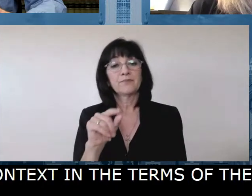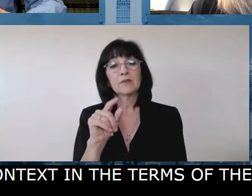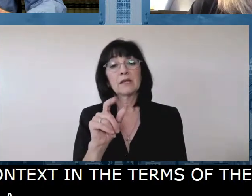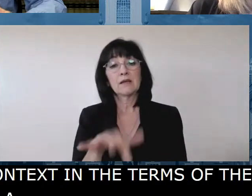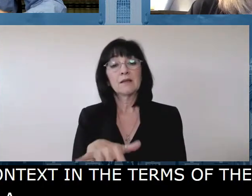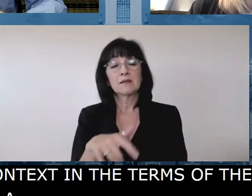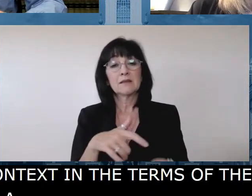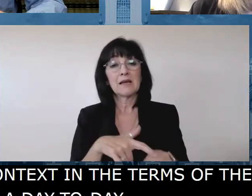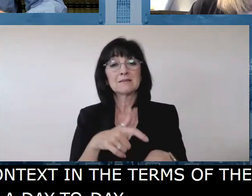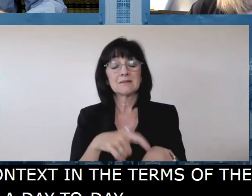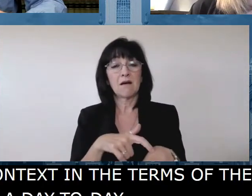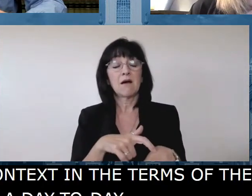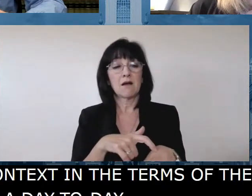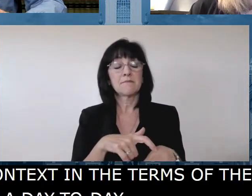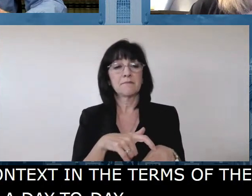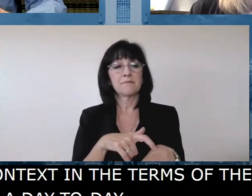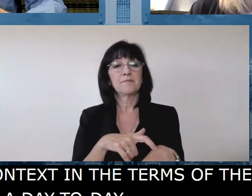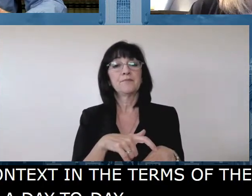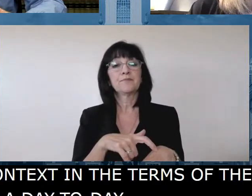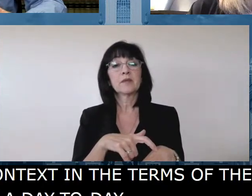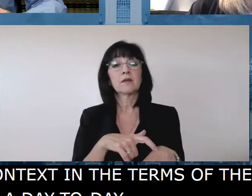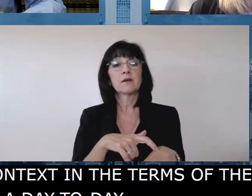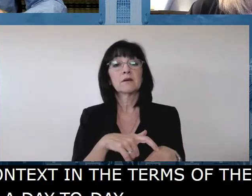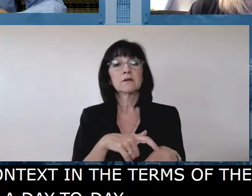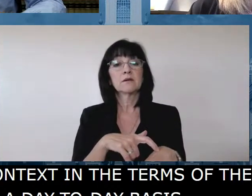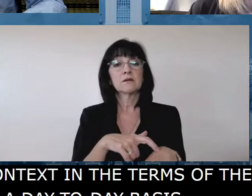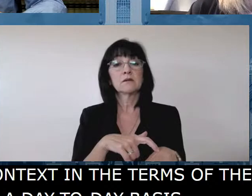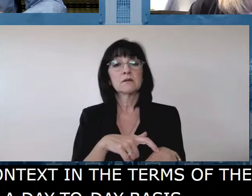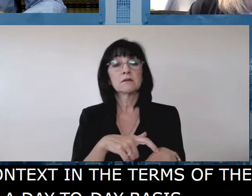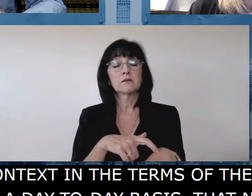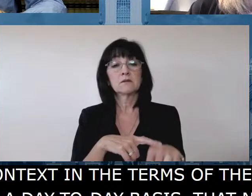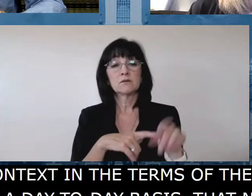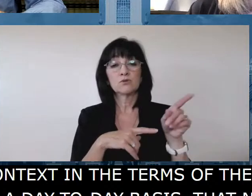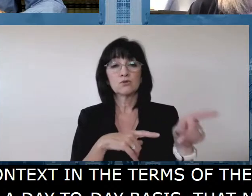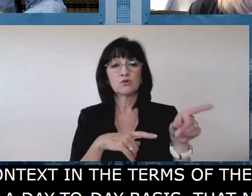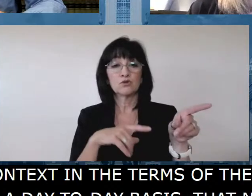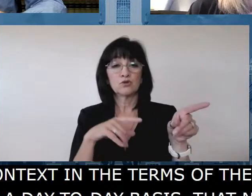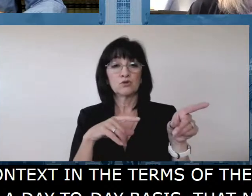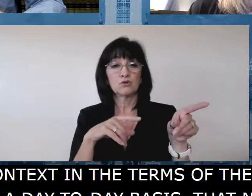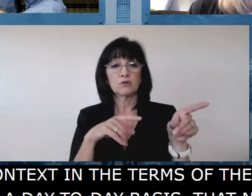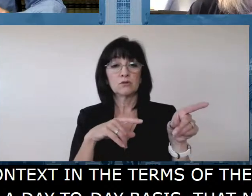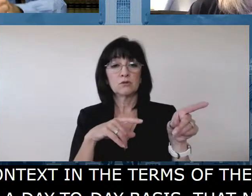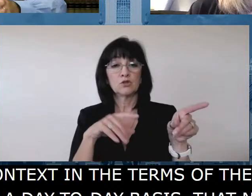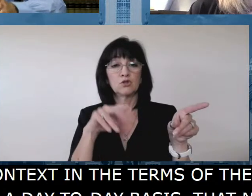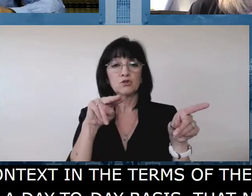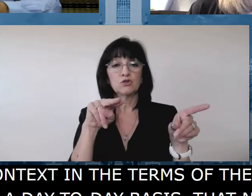that New Jersey was requiring